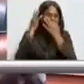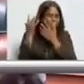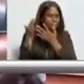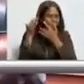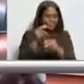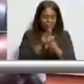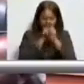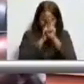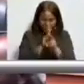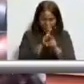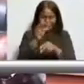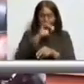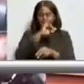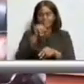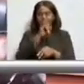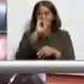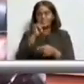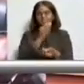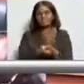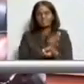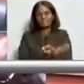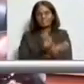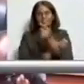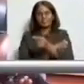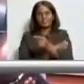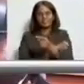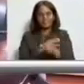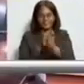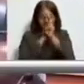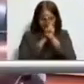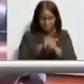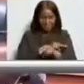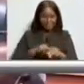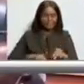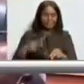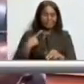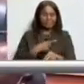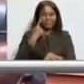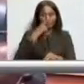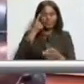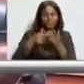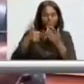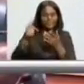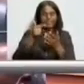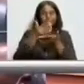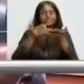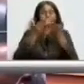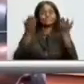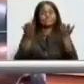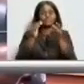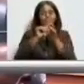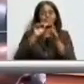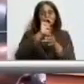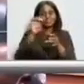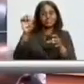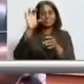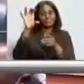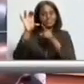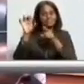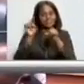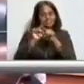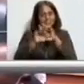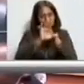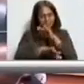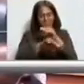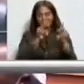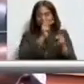to Honorable JJ Banda, our Honorable Member of Parliament, who is somewhere in Eastern Province under